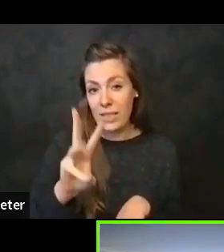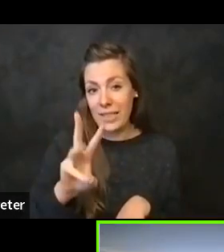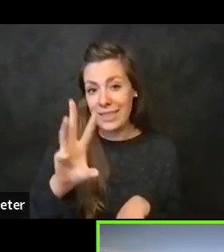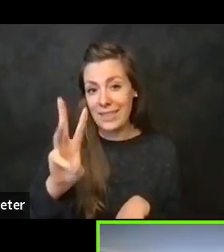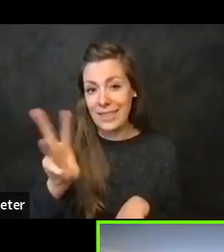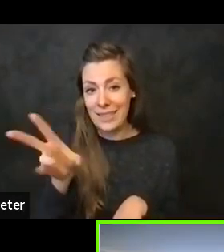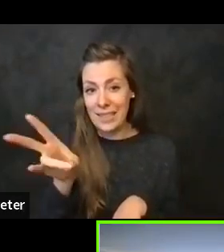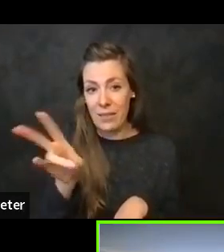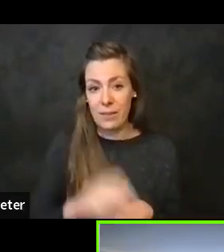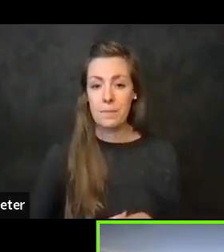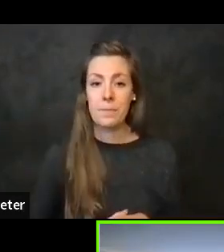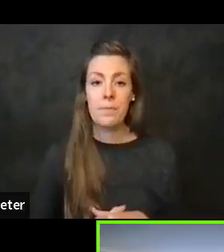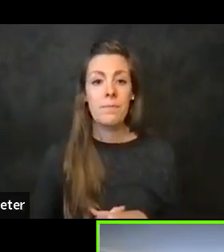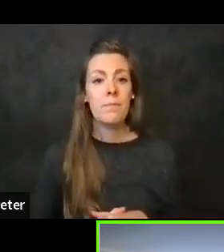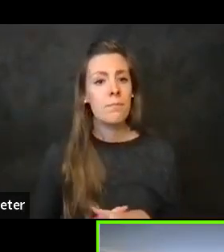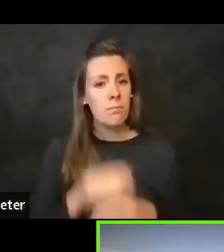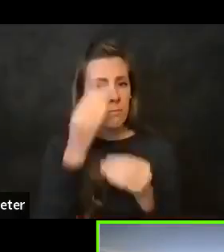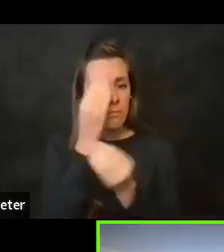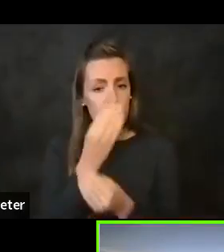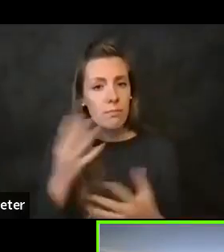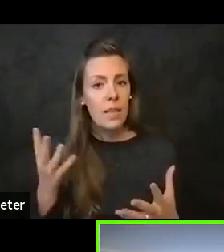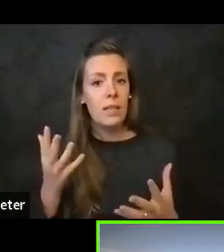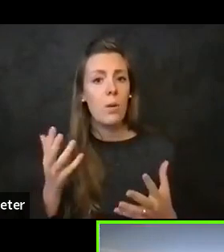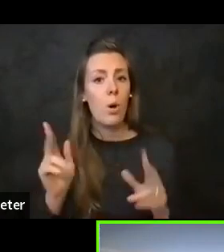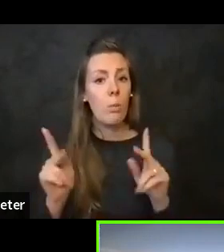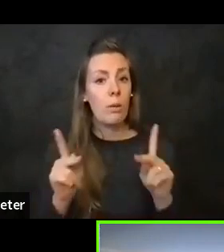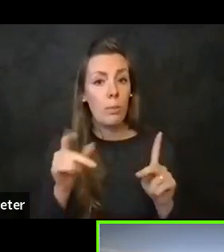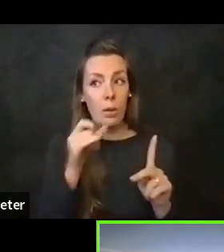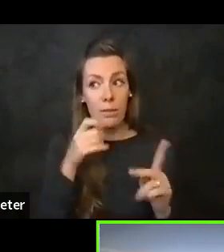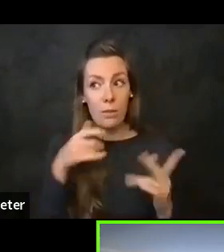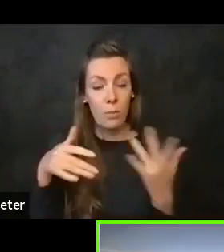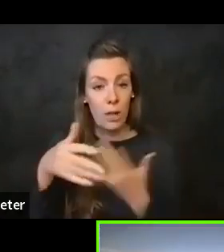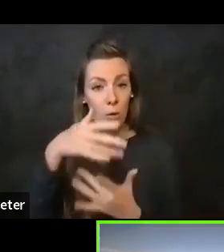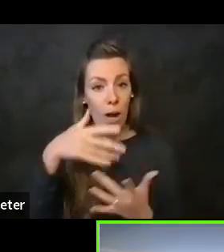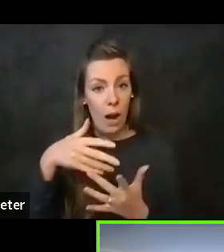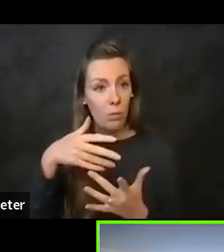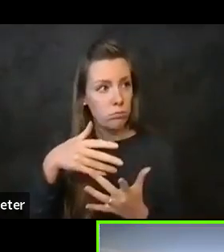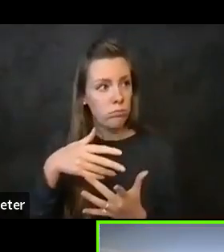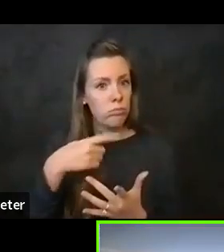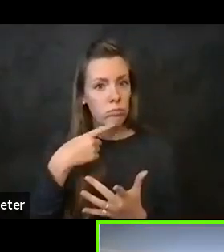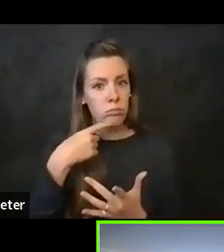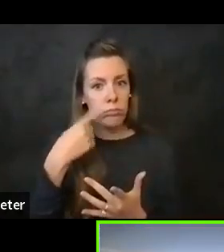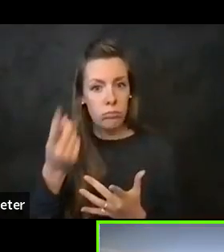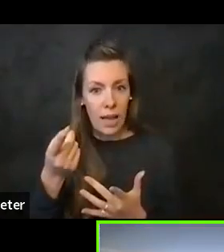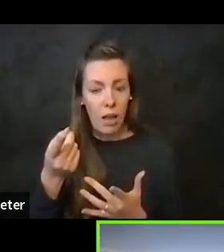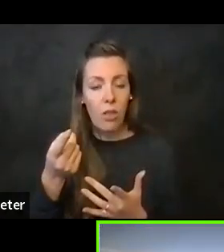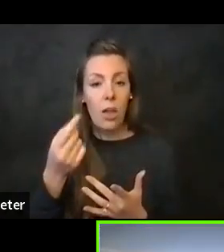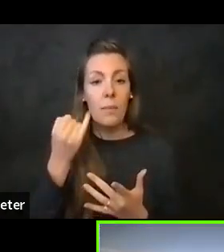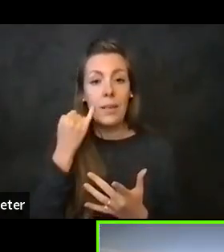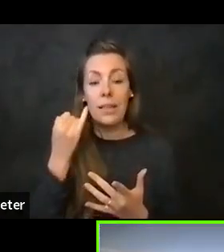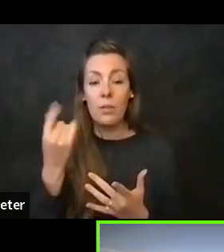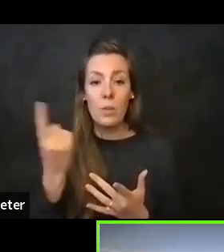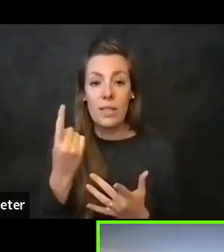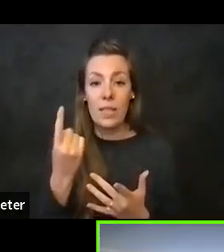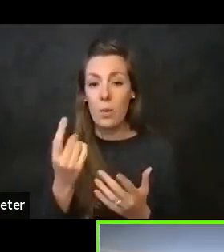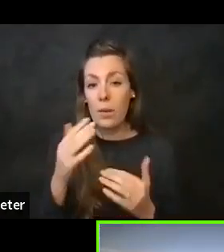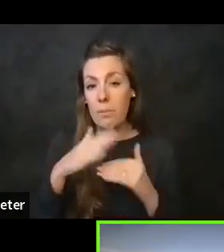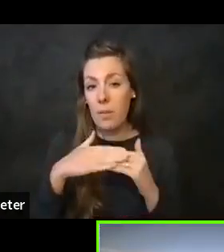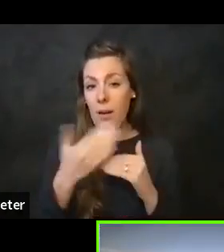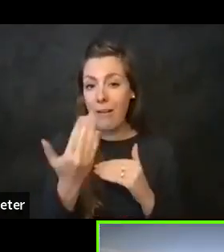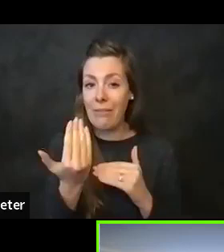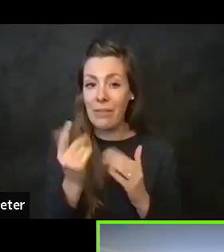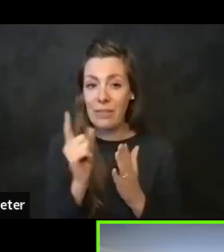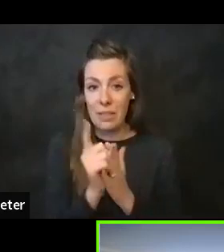707-565-4667. Notify close contacts if they've been exposed. A close contact is someone who spent at least 15 minutes over